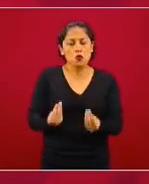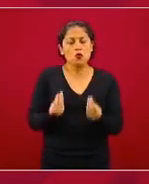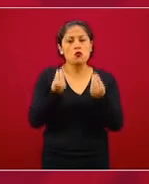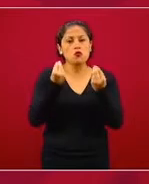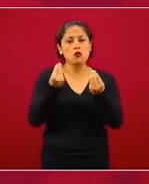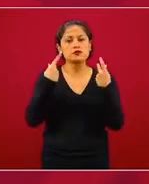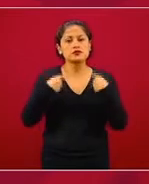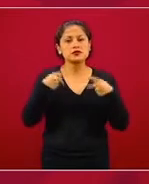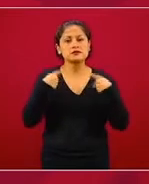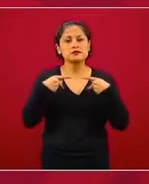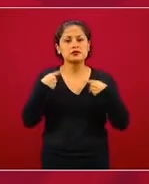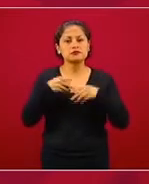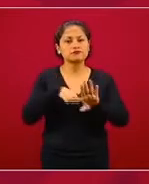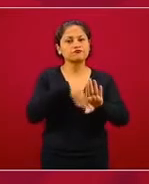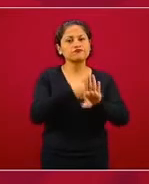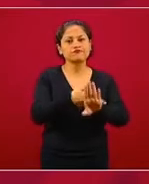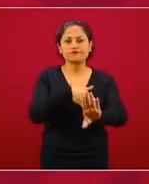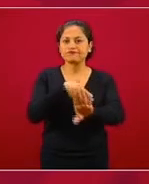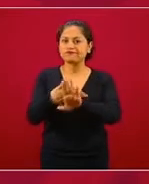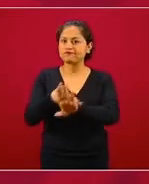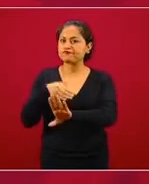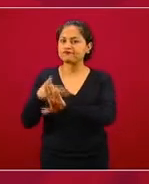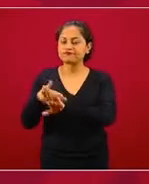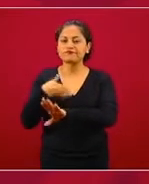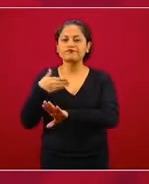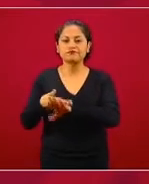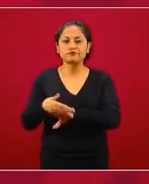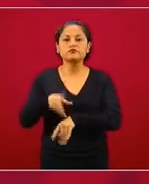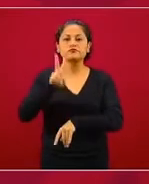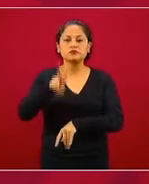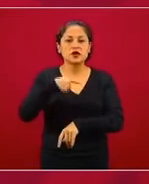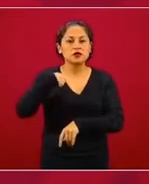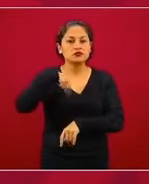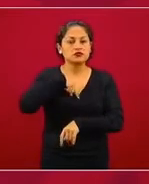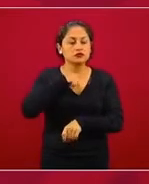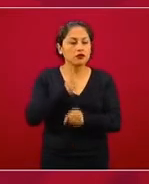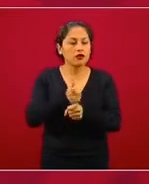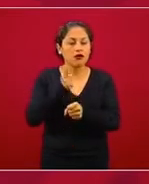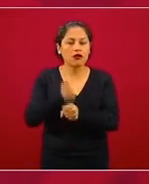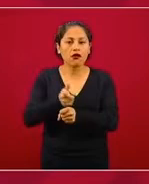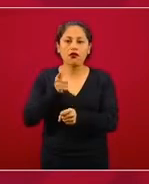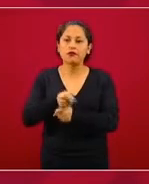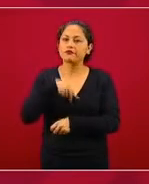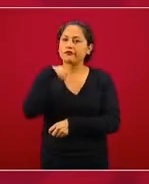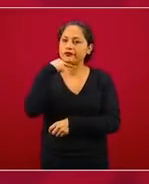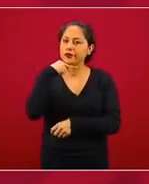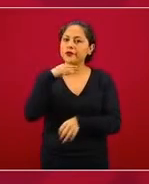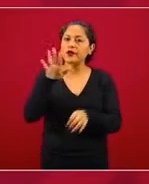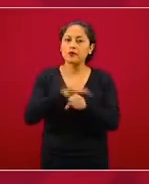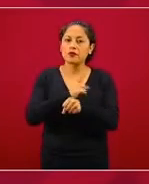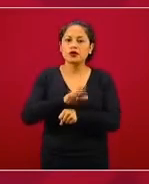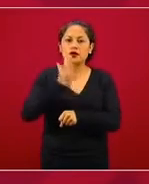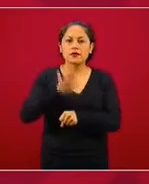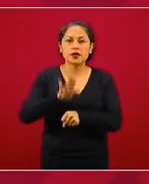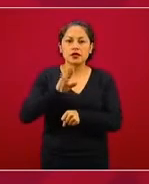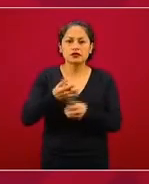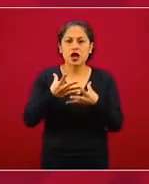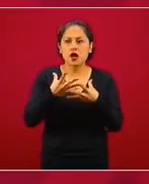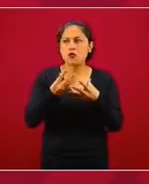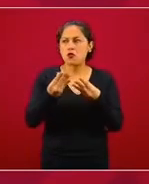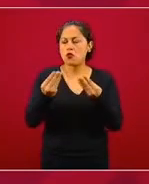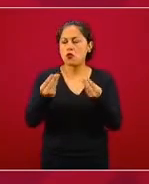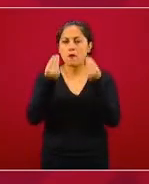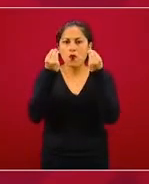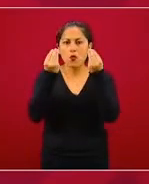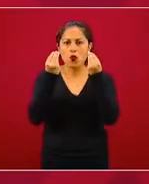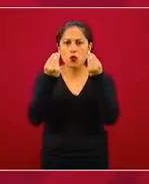de ataques PPE por semana equipment, I understand nos it's about preocupó porque the parecía un patrón physical safety de of ascenso rápido, workers, casi healthcare tan rápido professionals.